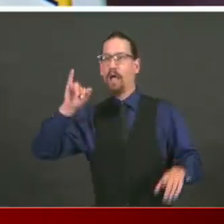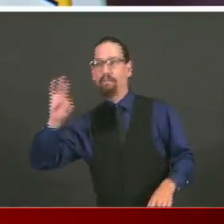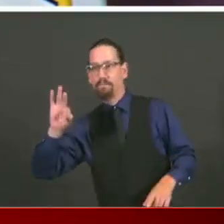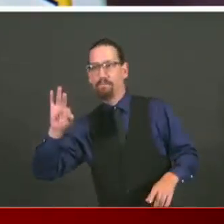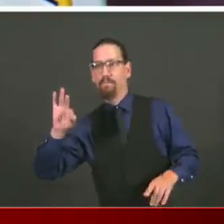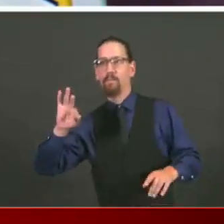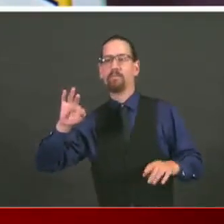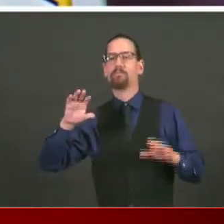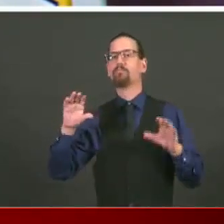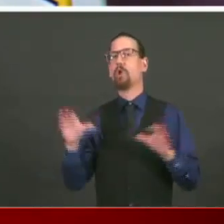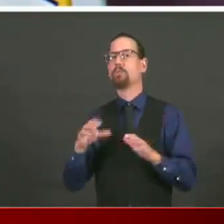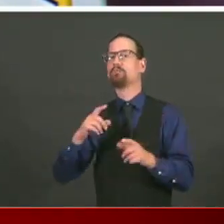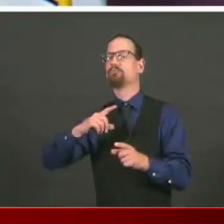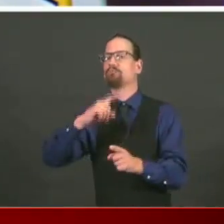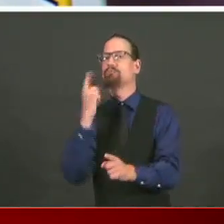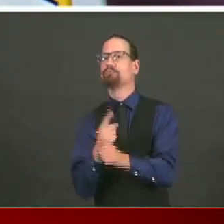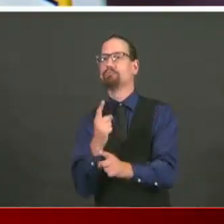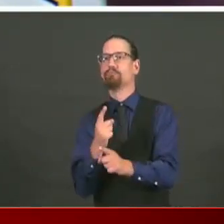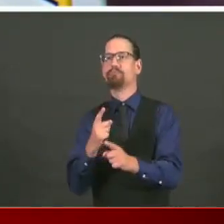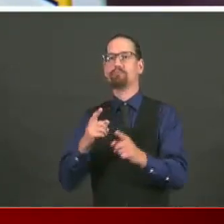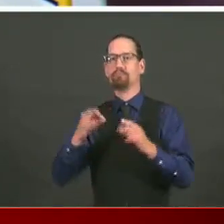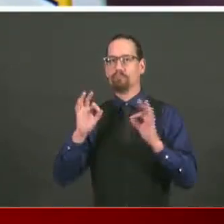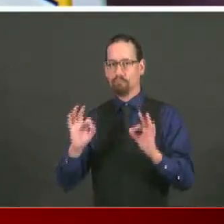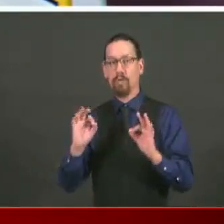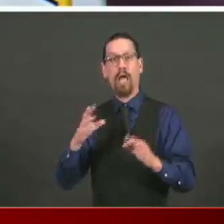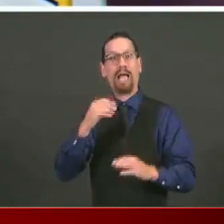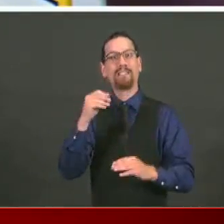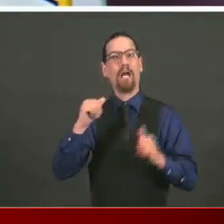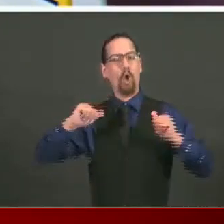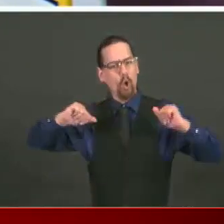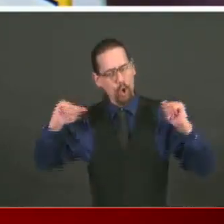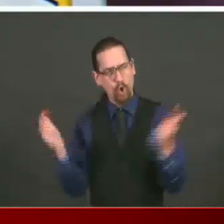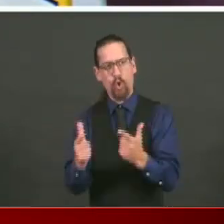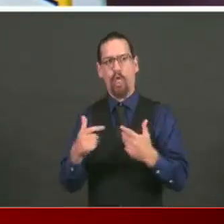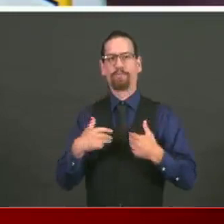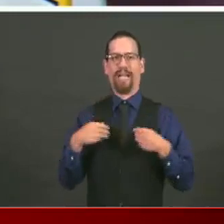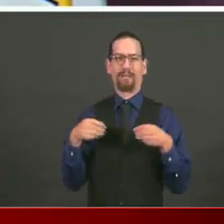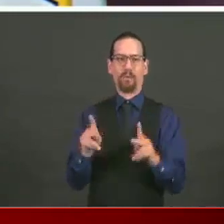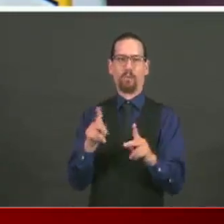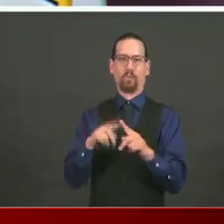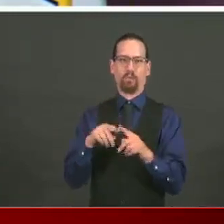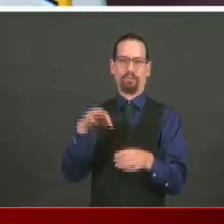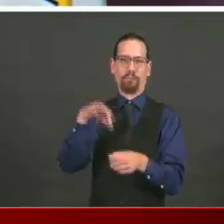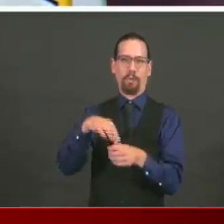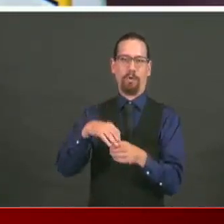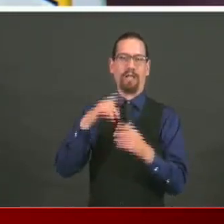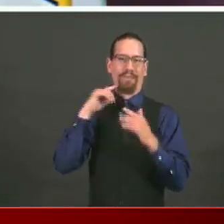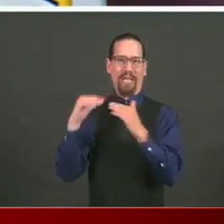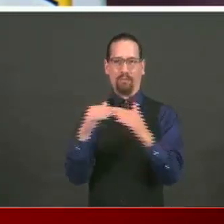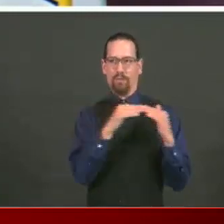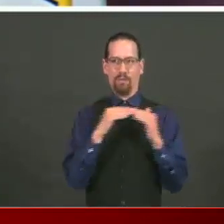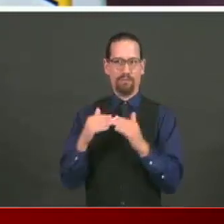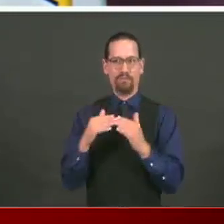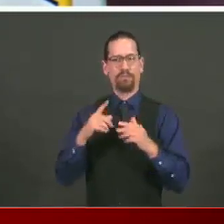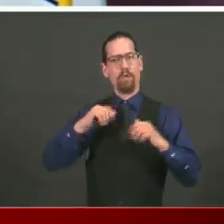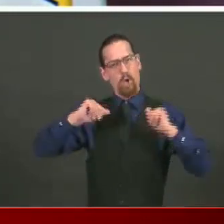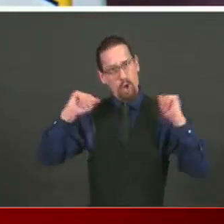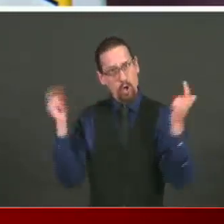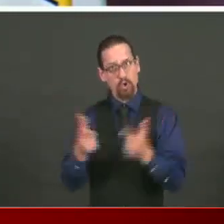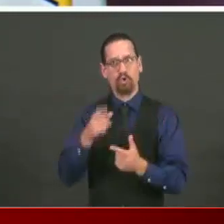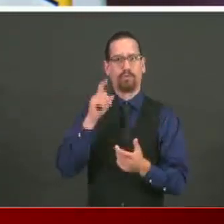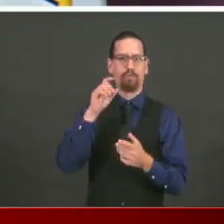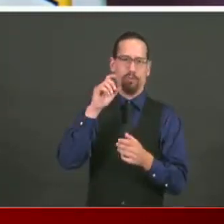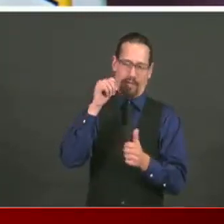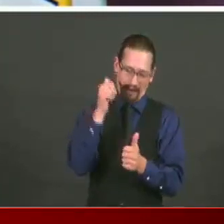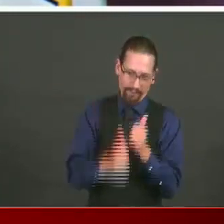way that everyone gets to vote and everyone's vote is counted and everyone has trust in it. So, and as I